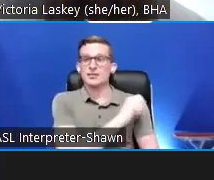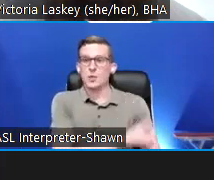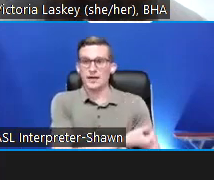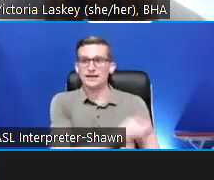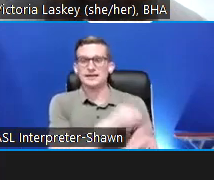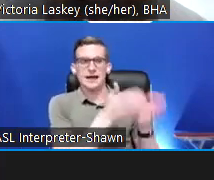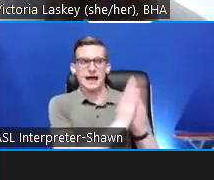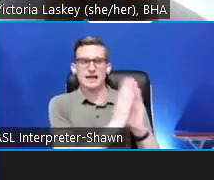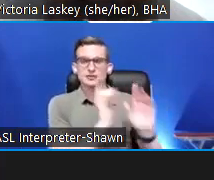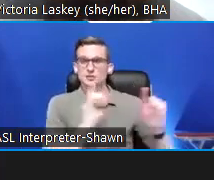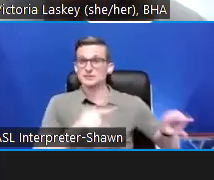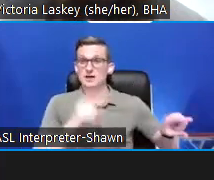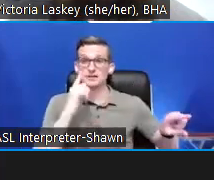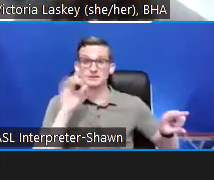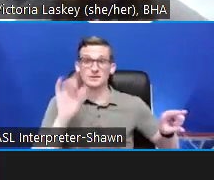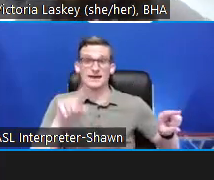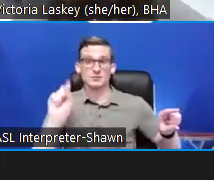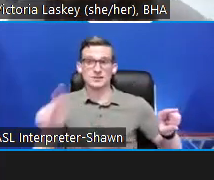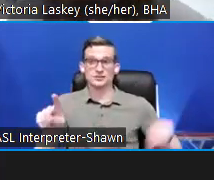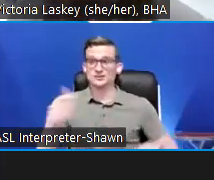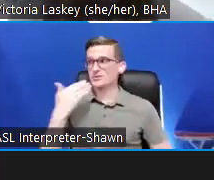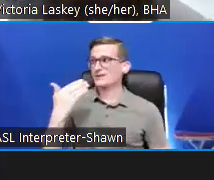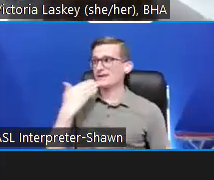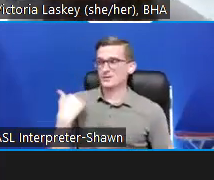that question. So thank you for that. We are on it.